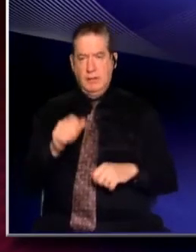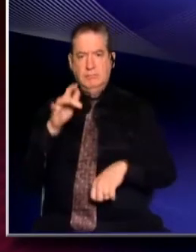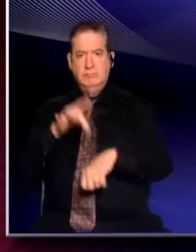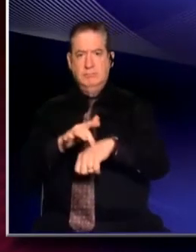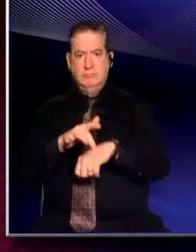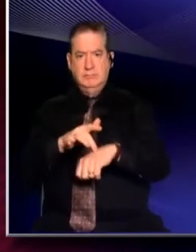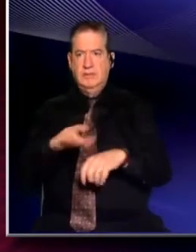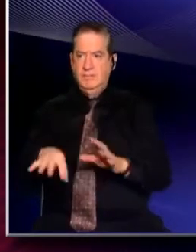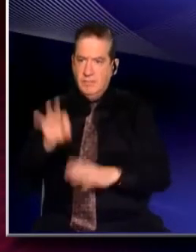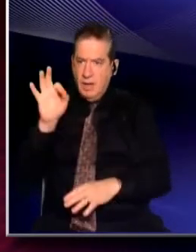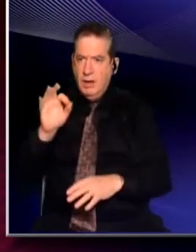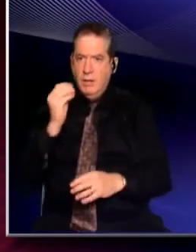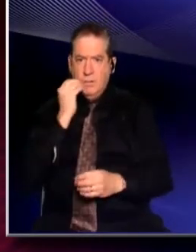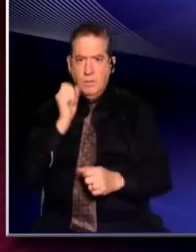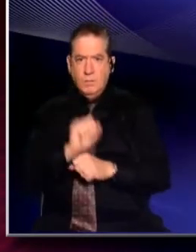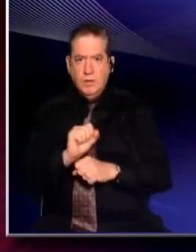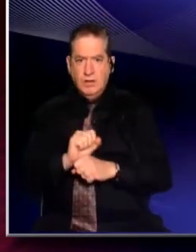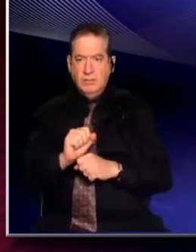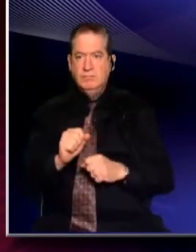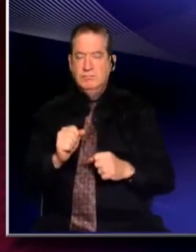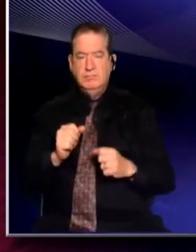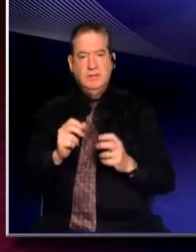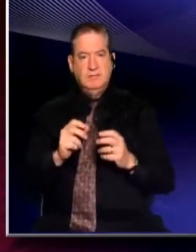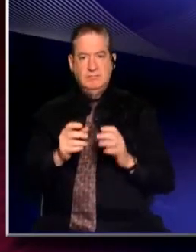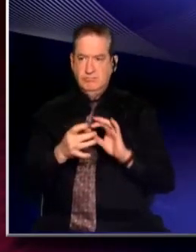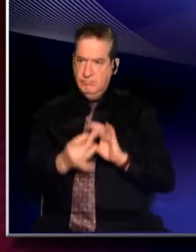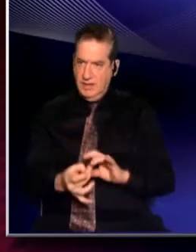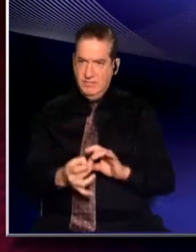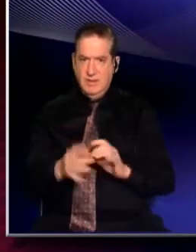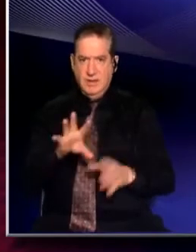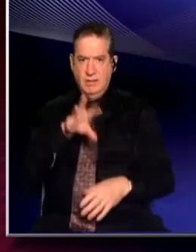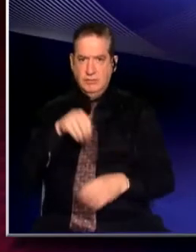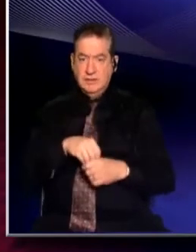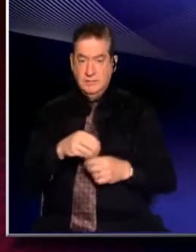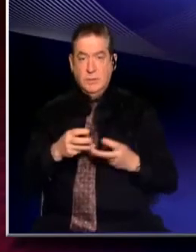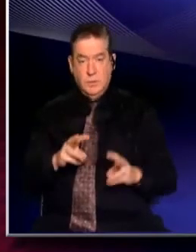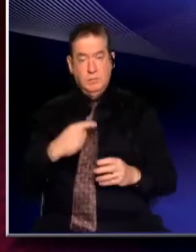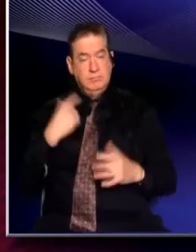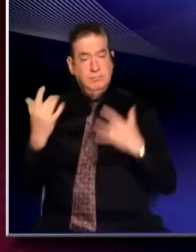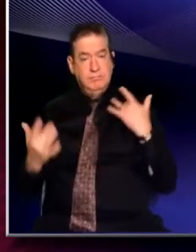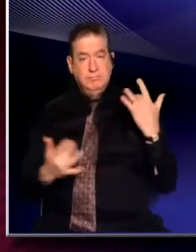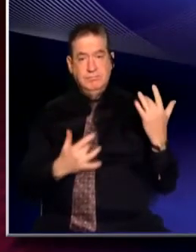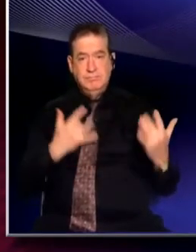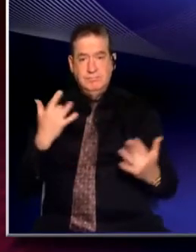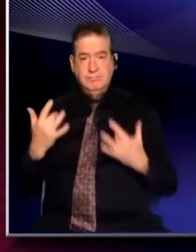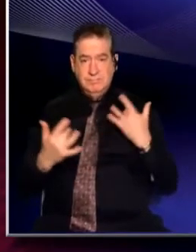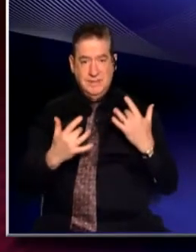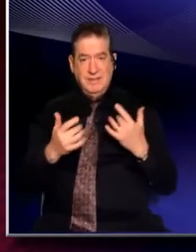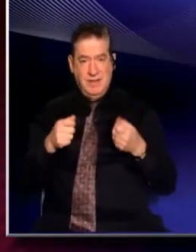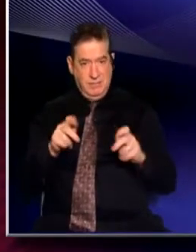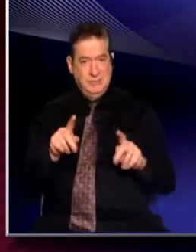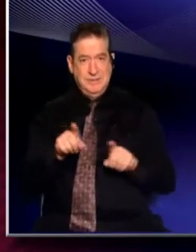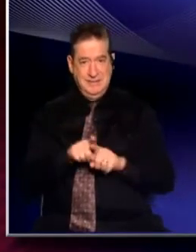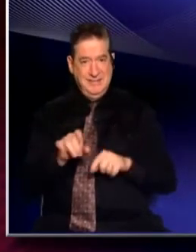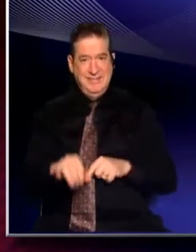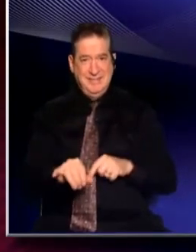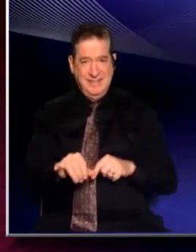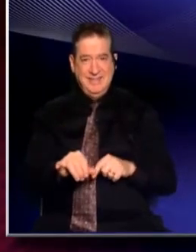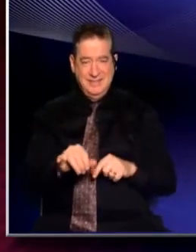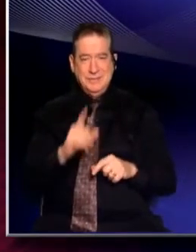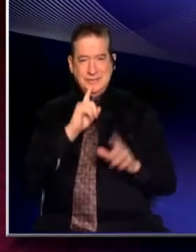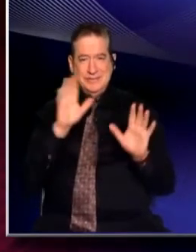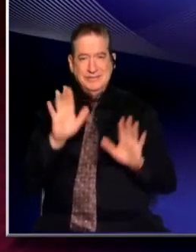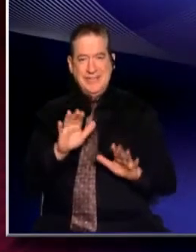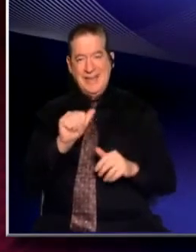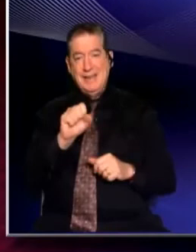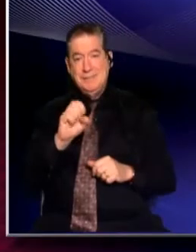homework in a very relevant and comprehensive way. So we're very excited about opportunities like that, and it was great that